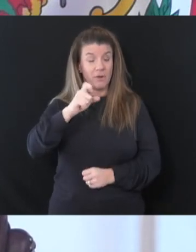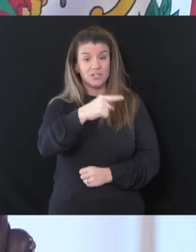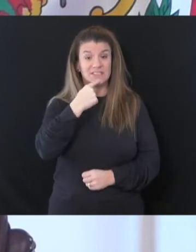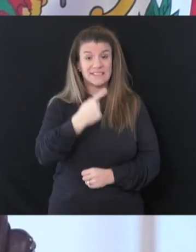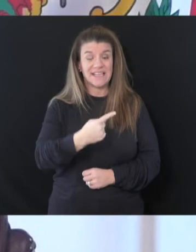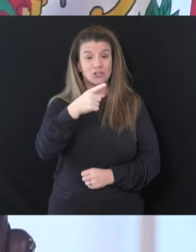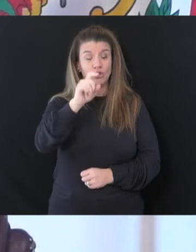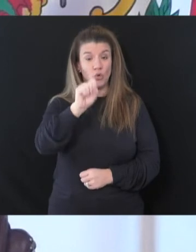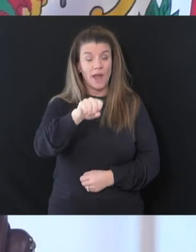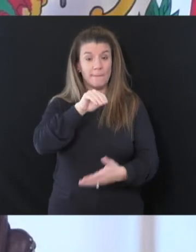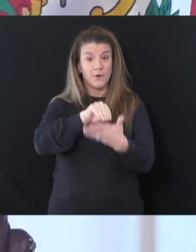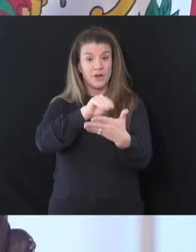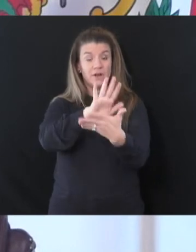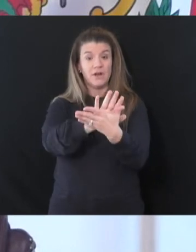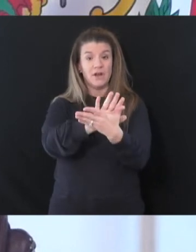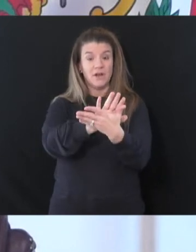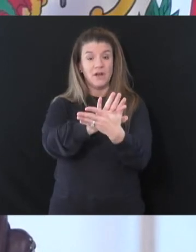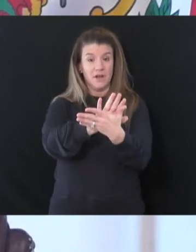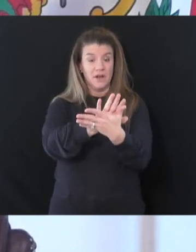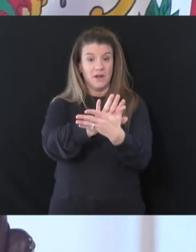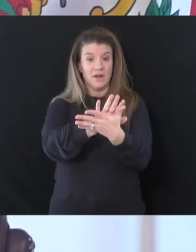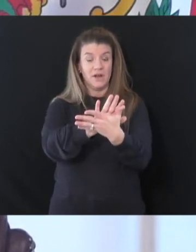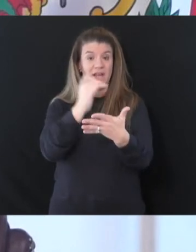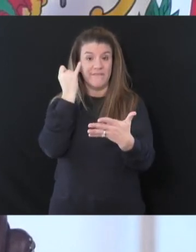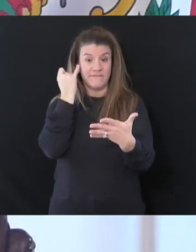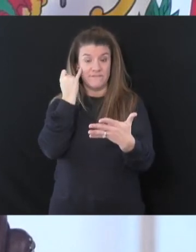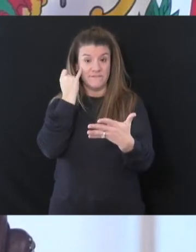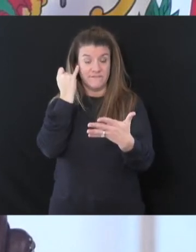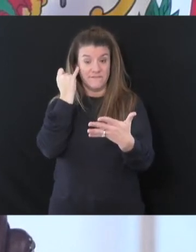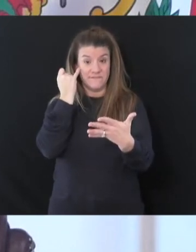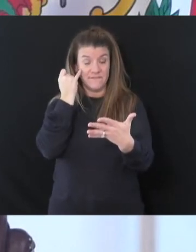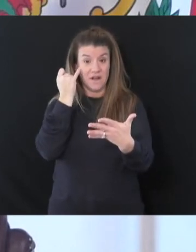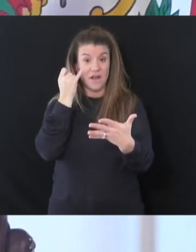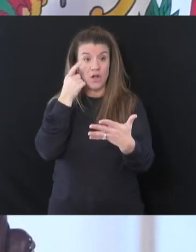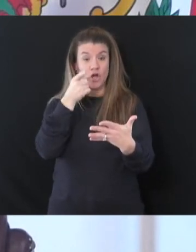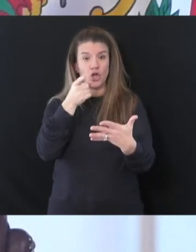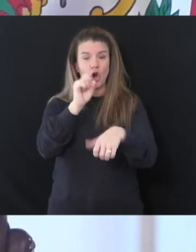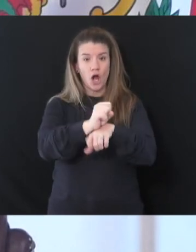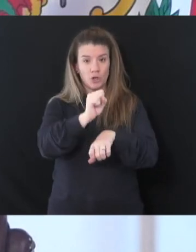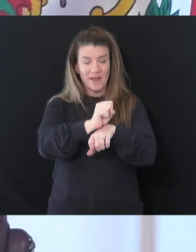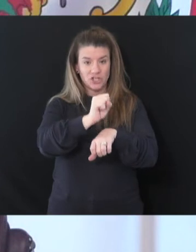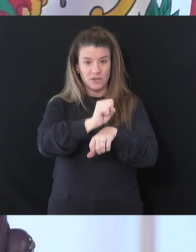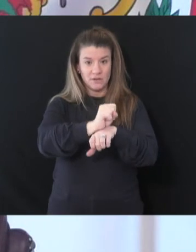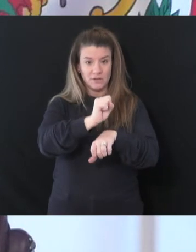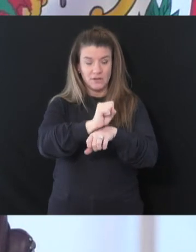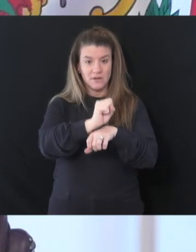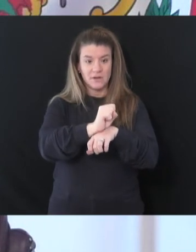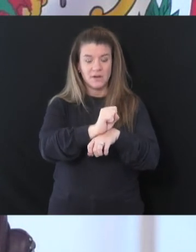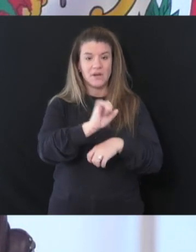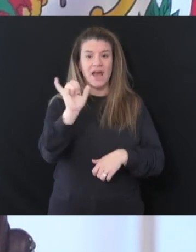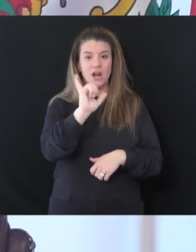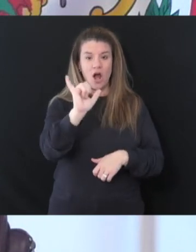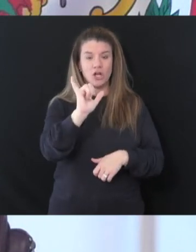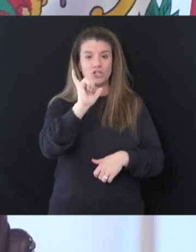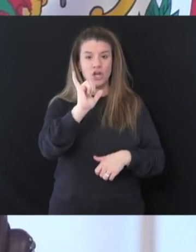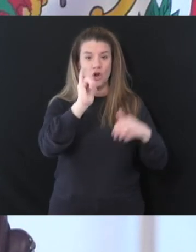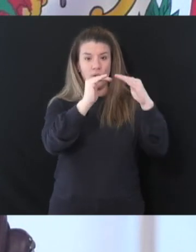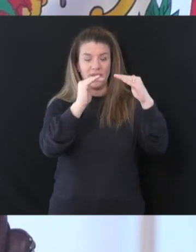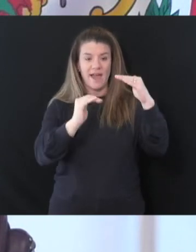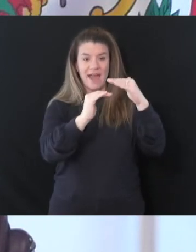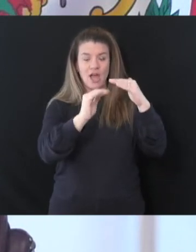you can check, you know, if, you know, your occupation, and also right with that, you can